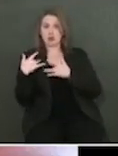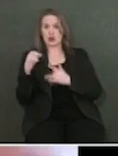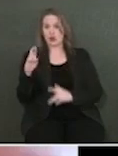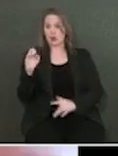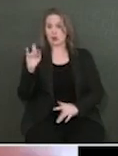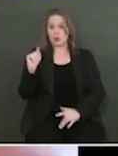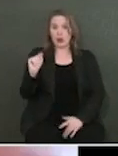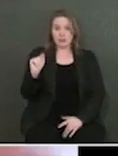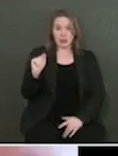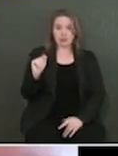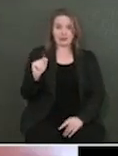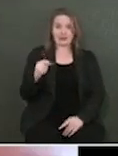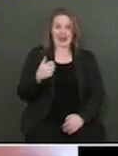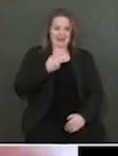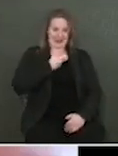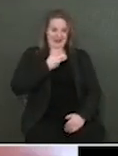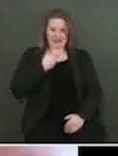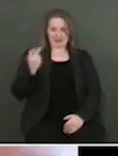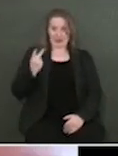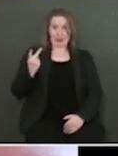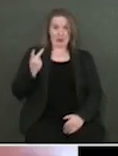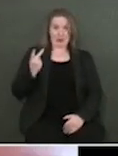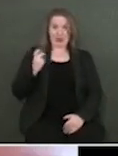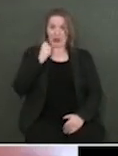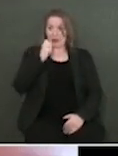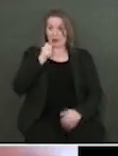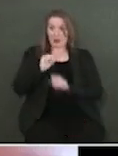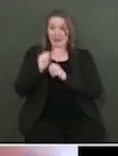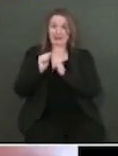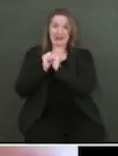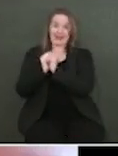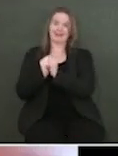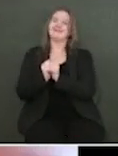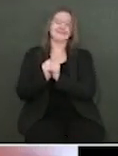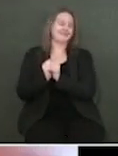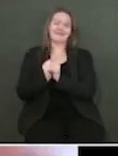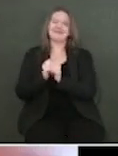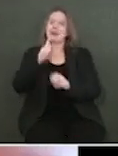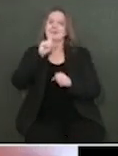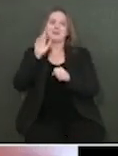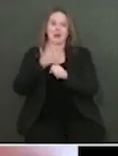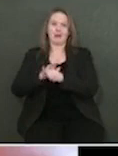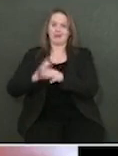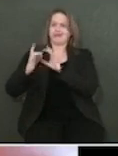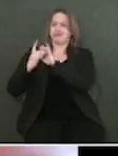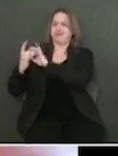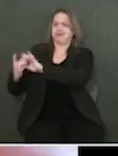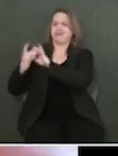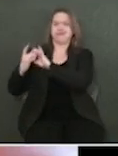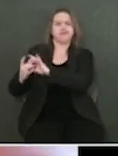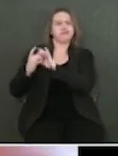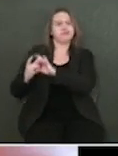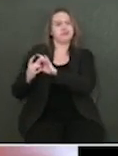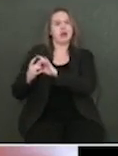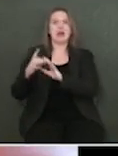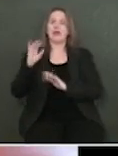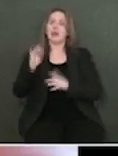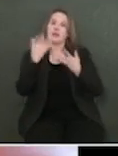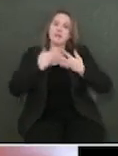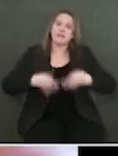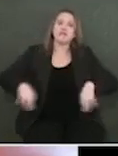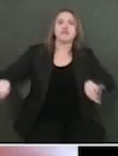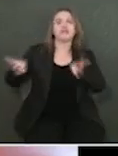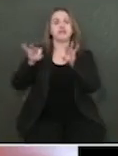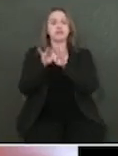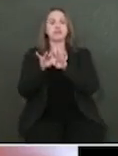Robert and our people are not coordinating, I can promise you that that is critical load on